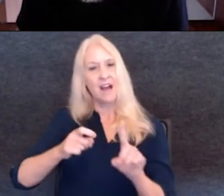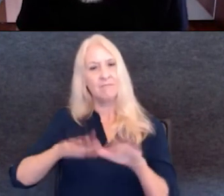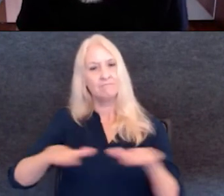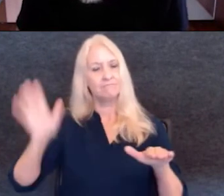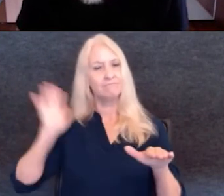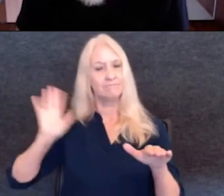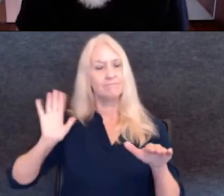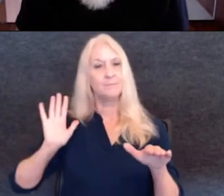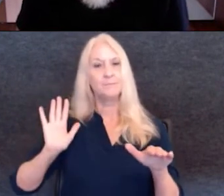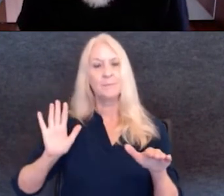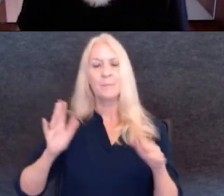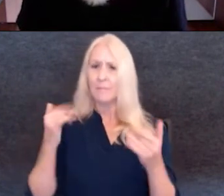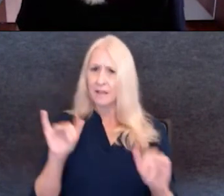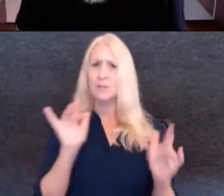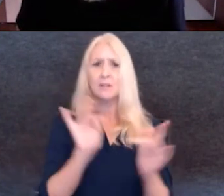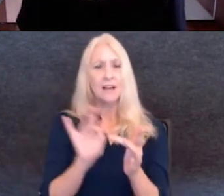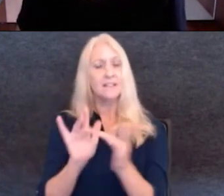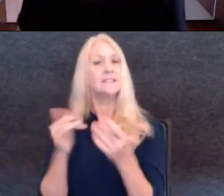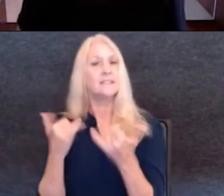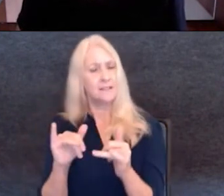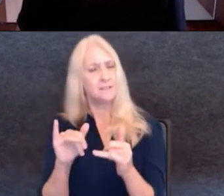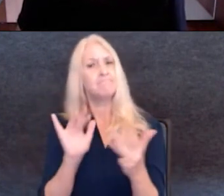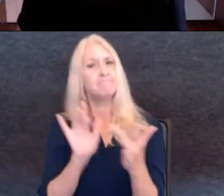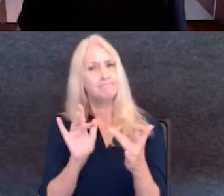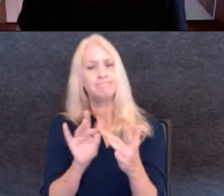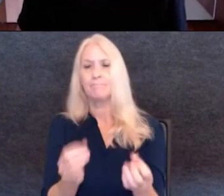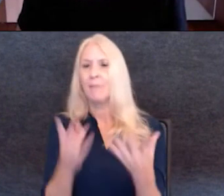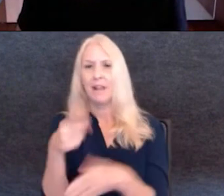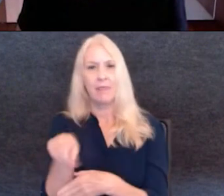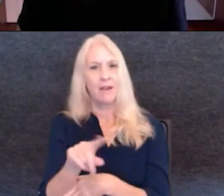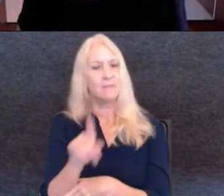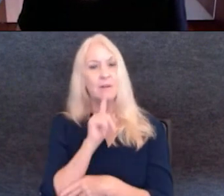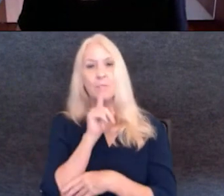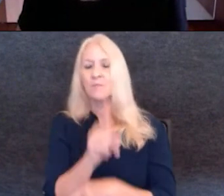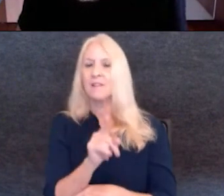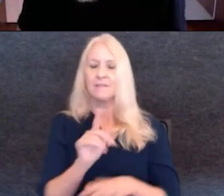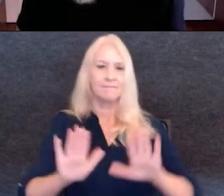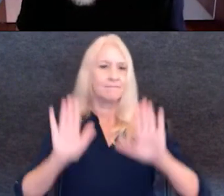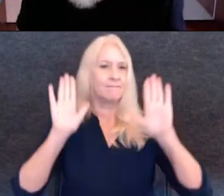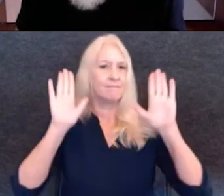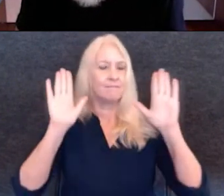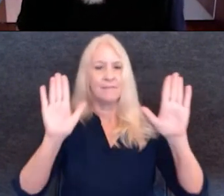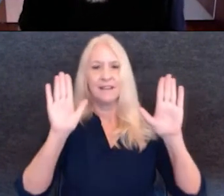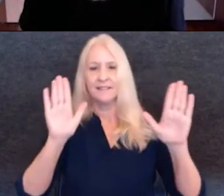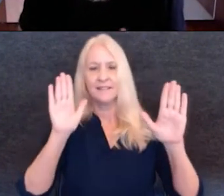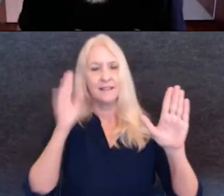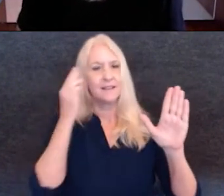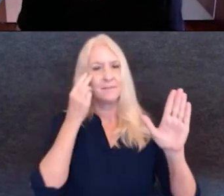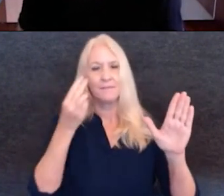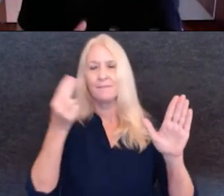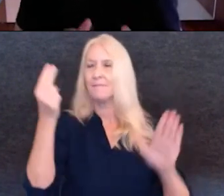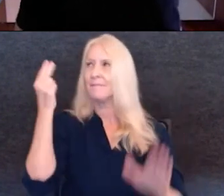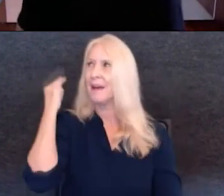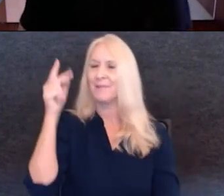have contact with many of them. And for sure, there are amazing memories, and those times and those